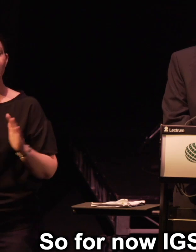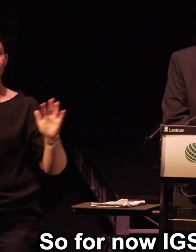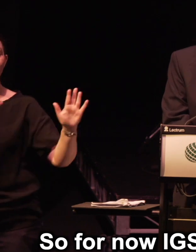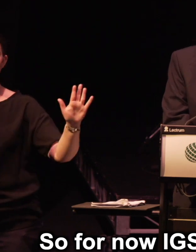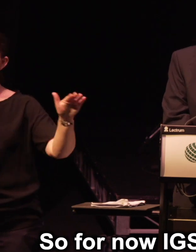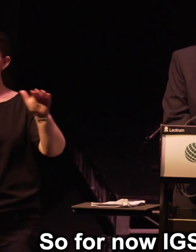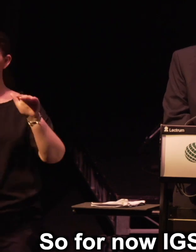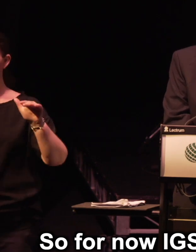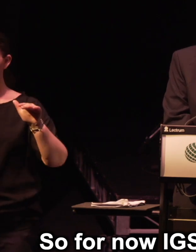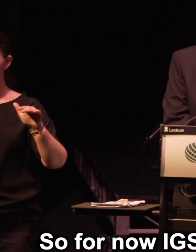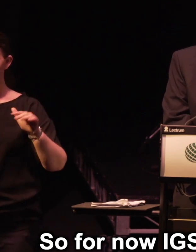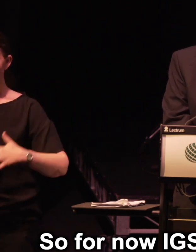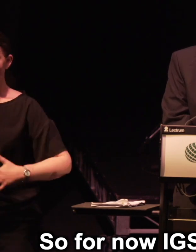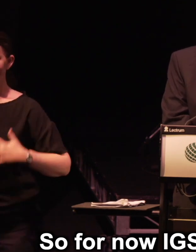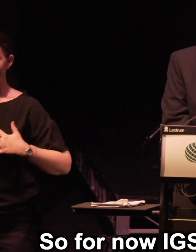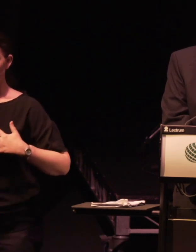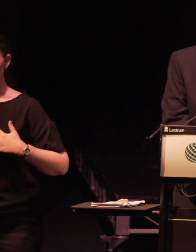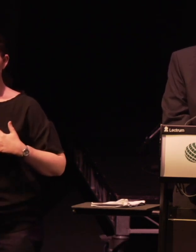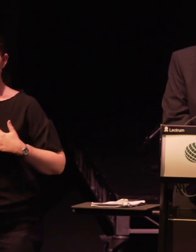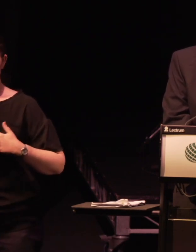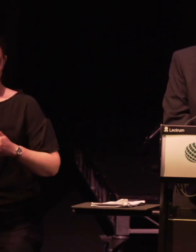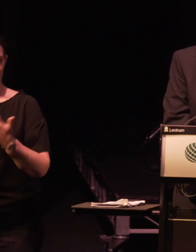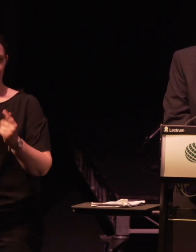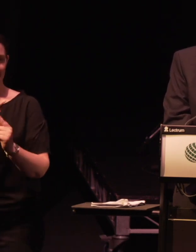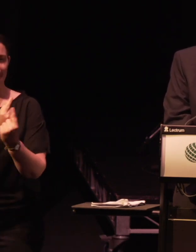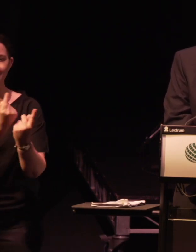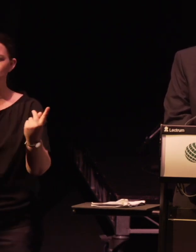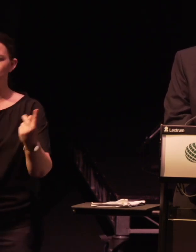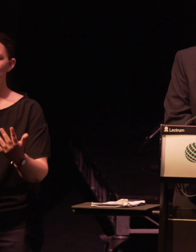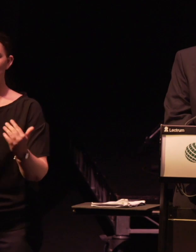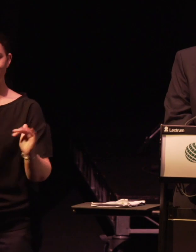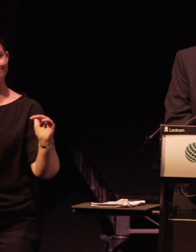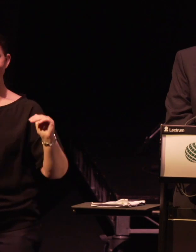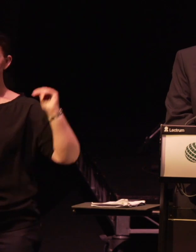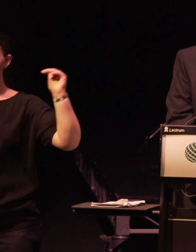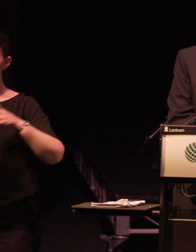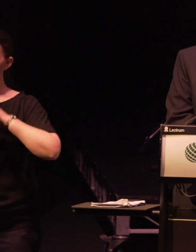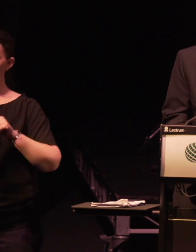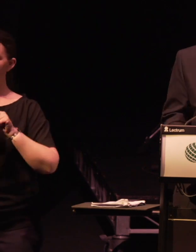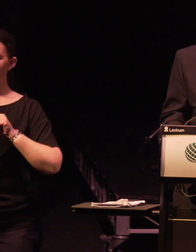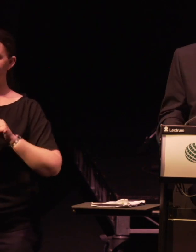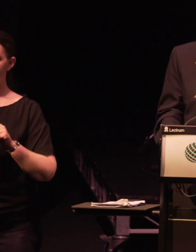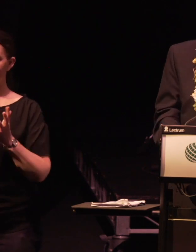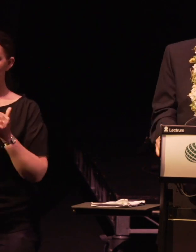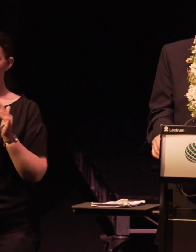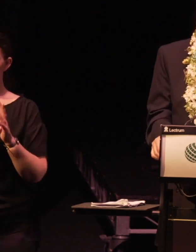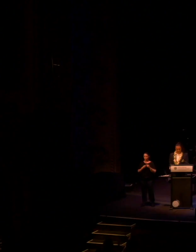wait to see the day that each and every one of you rise up to be the greatest versions of yourselves. Thank you.